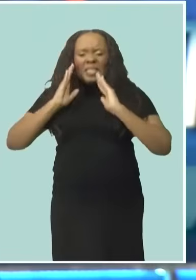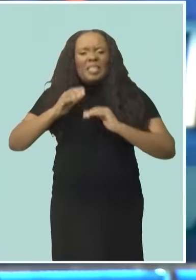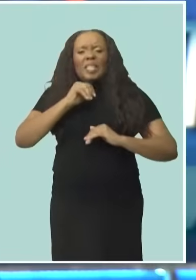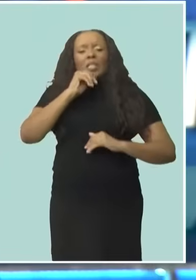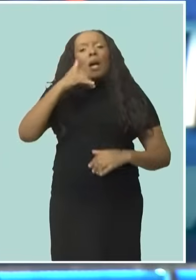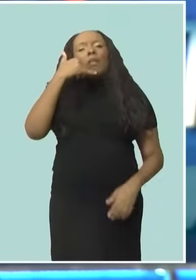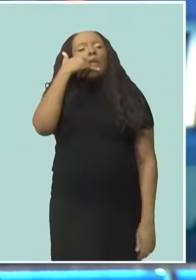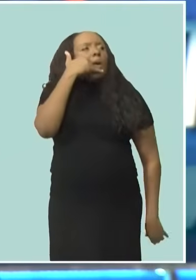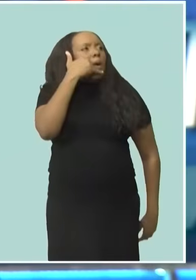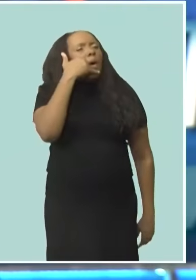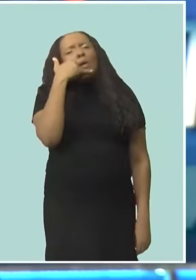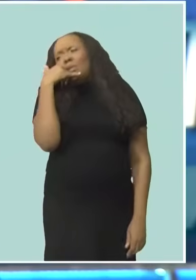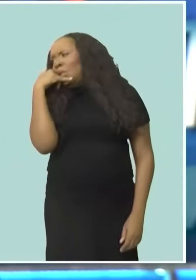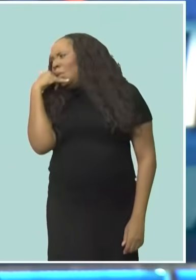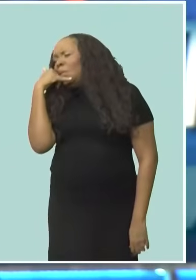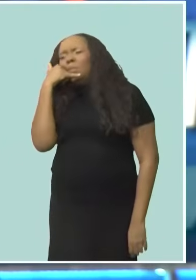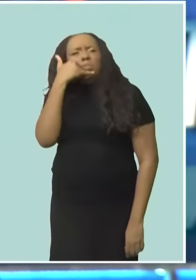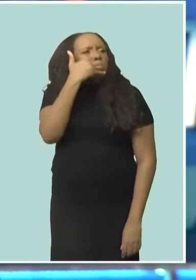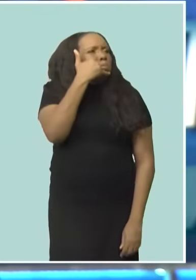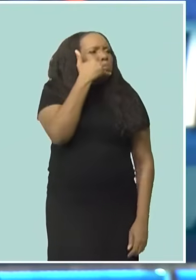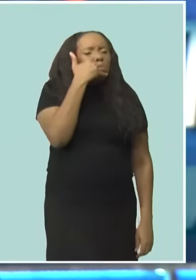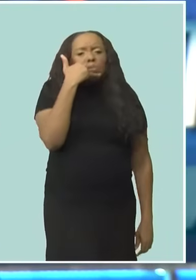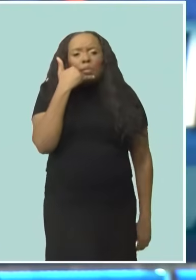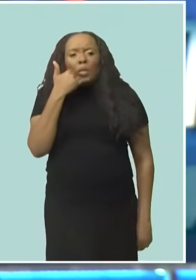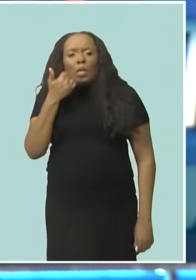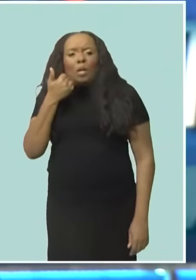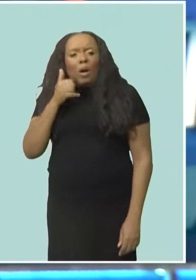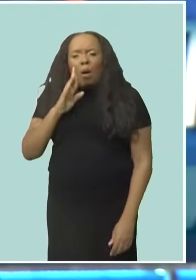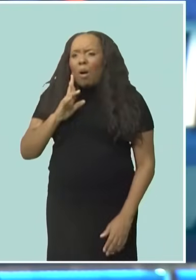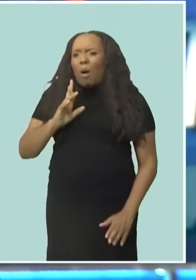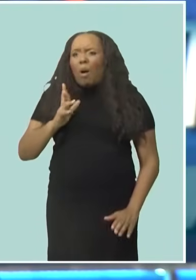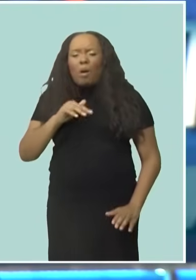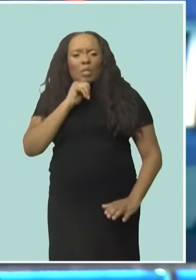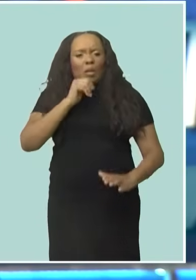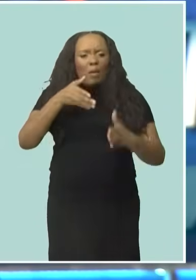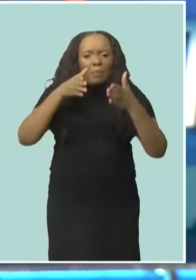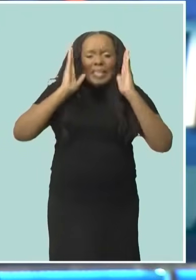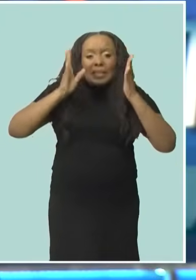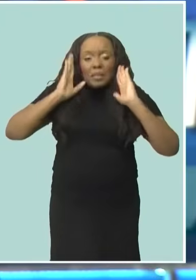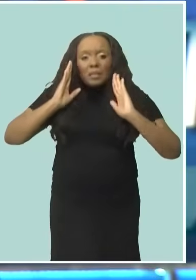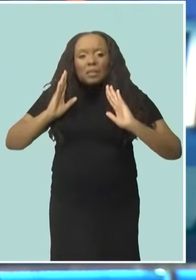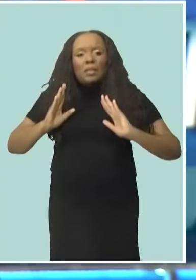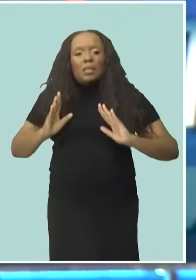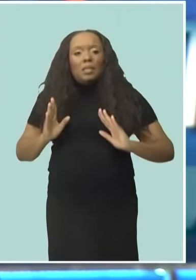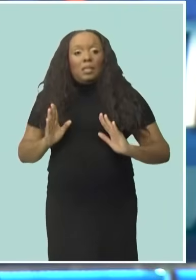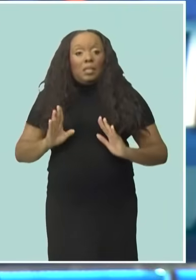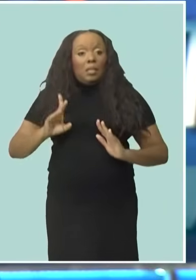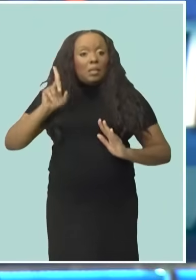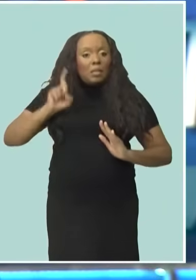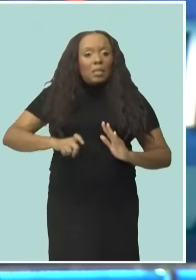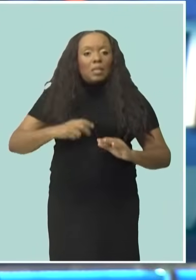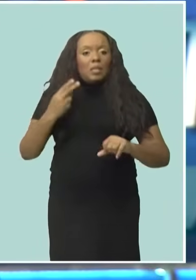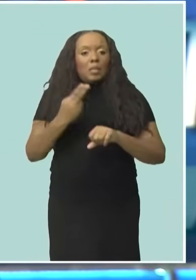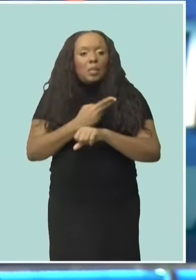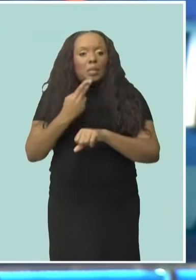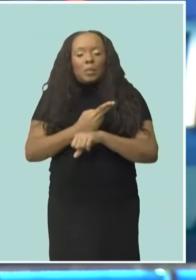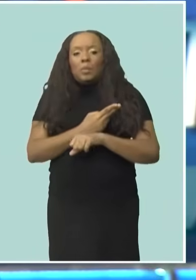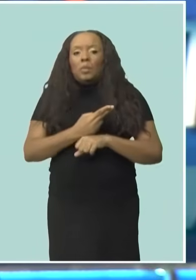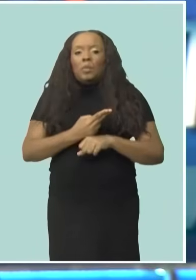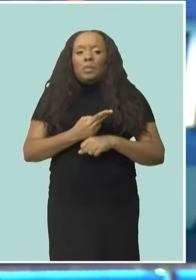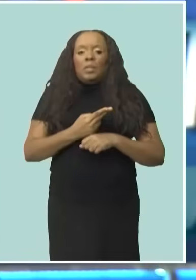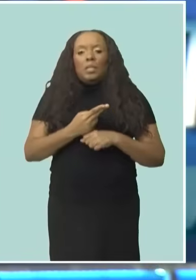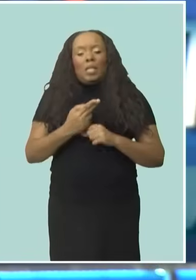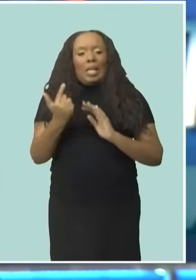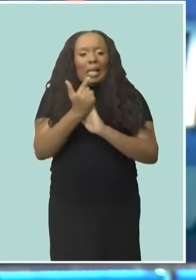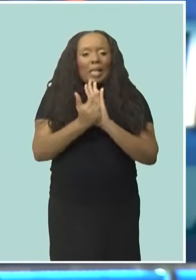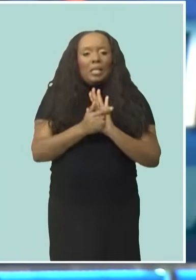headphones, especially in unfamiliar or isolated spaces. NOW is also encouraging women to use registered taxi